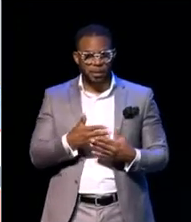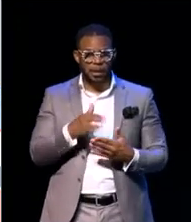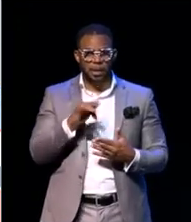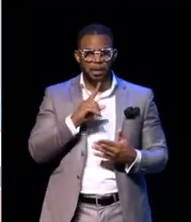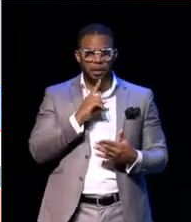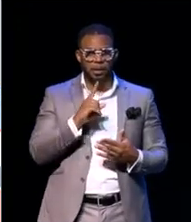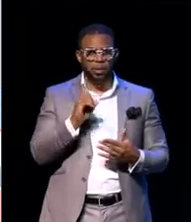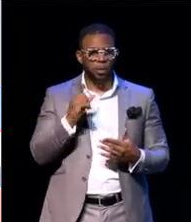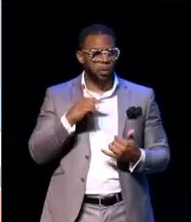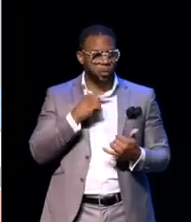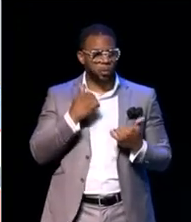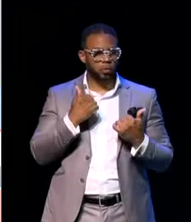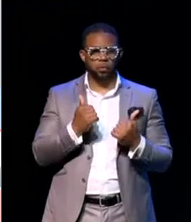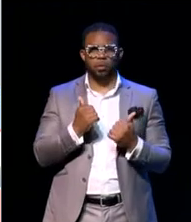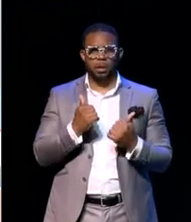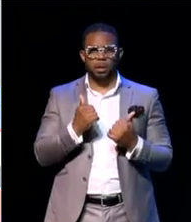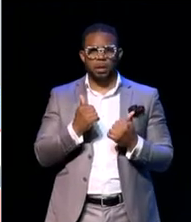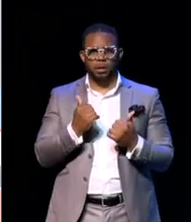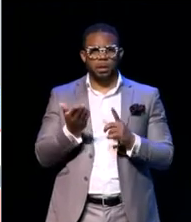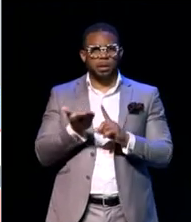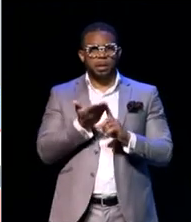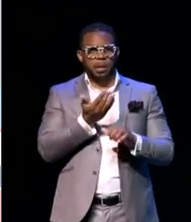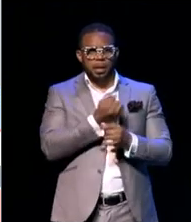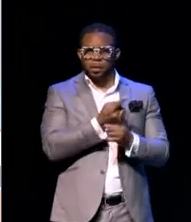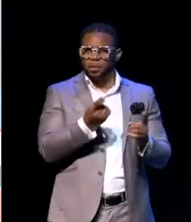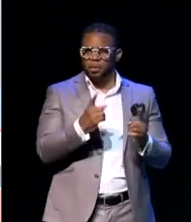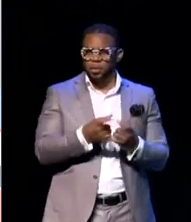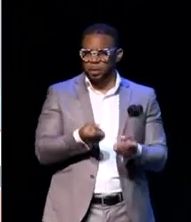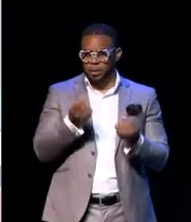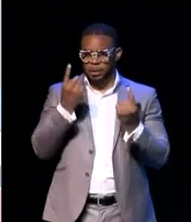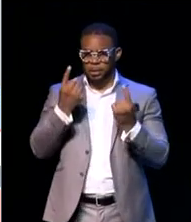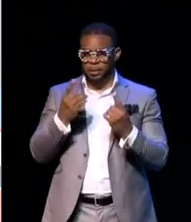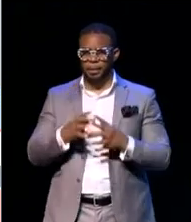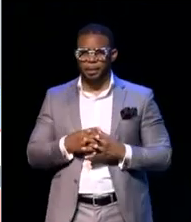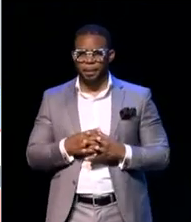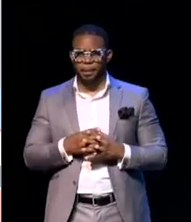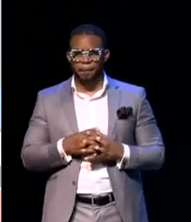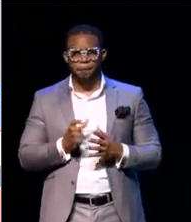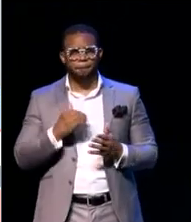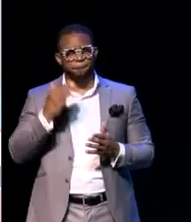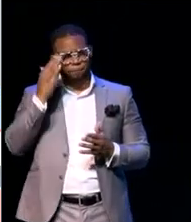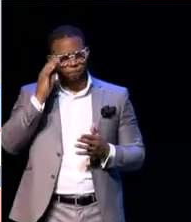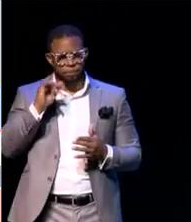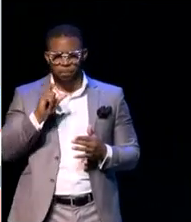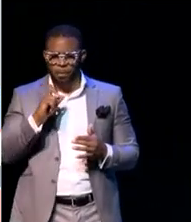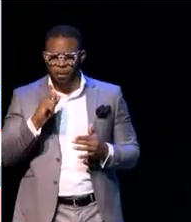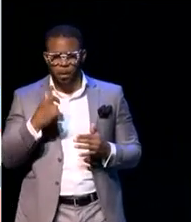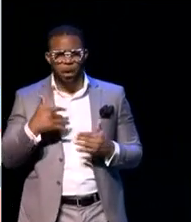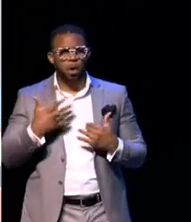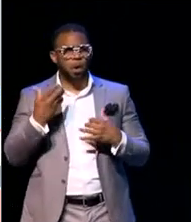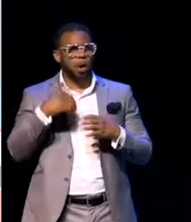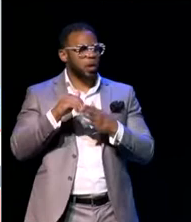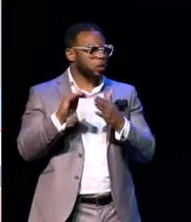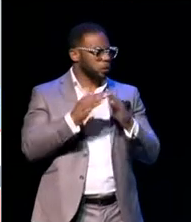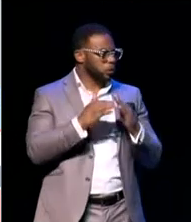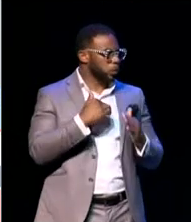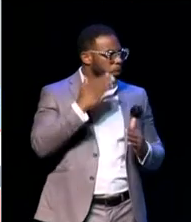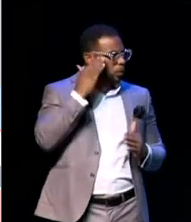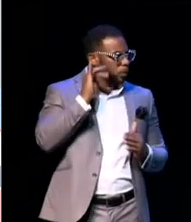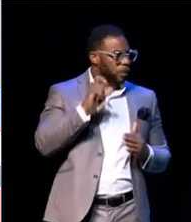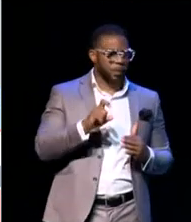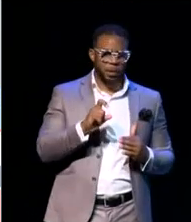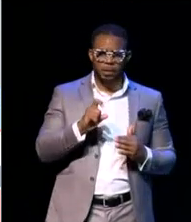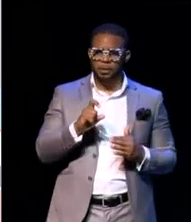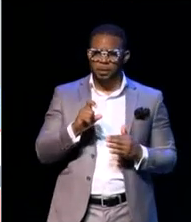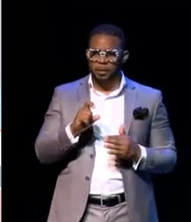that is where we're trying to get everyone to understand. We know that we must go out into the communities. We know that